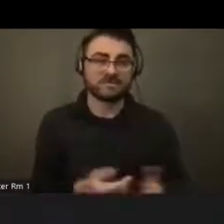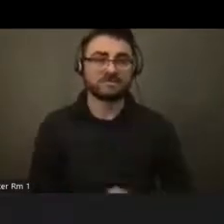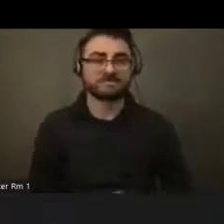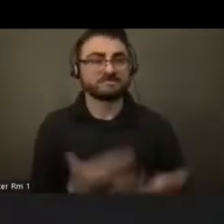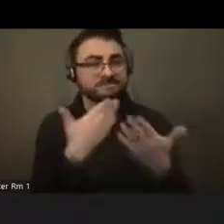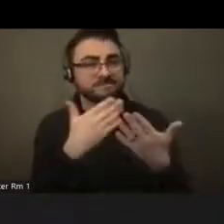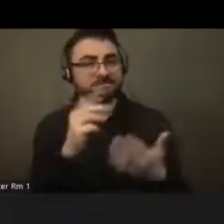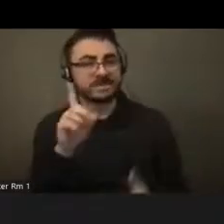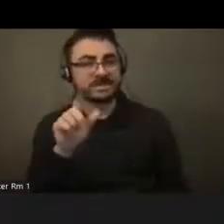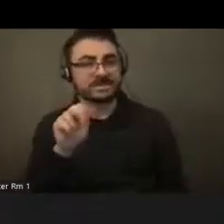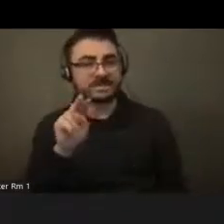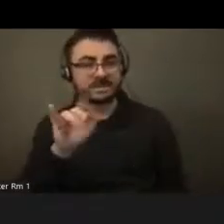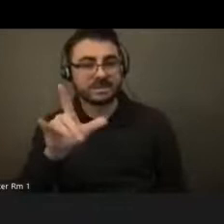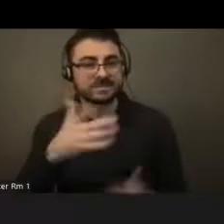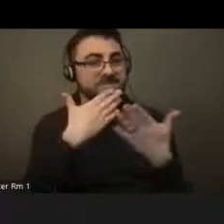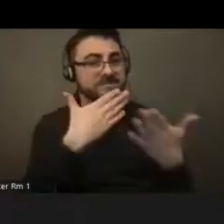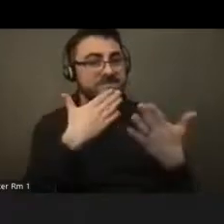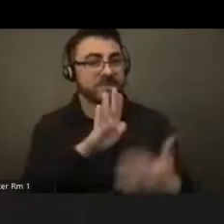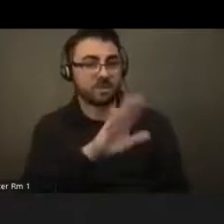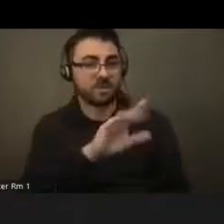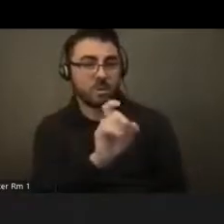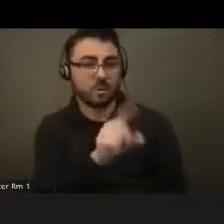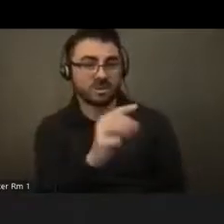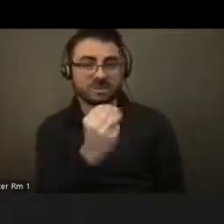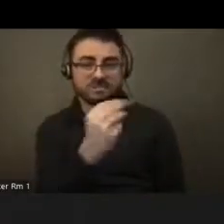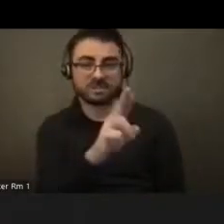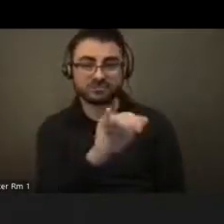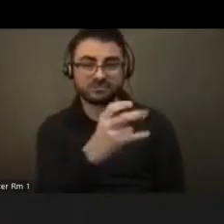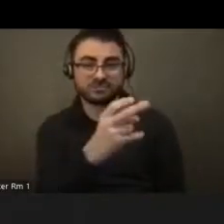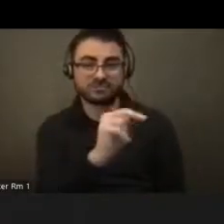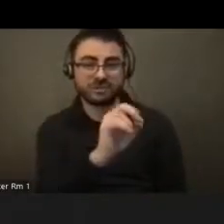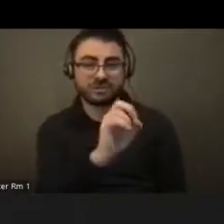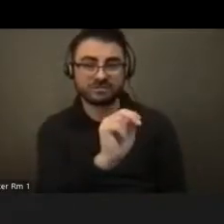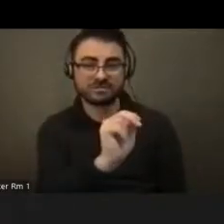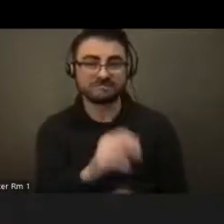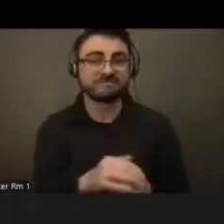Johnson. Our next question comes from Ms. Ellen Partel.